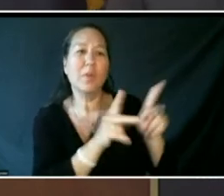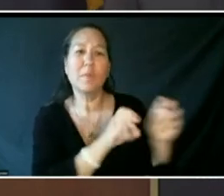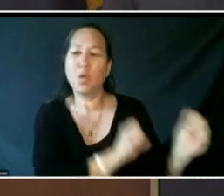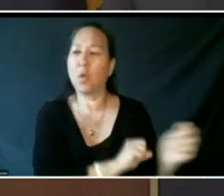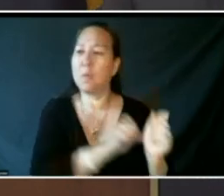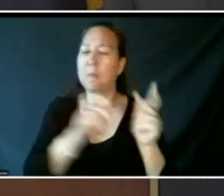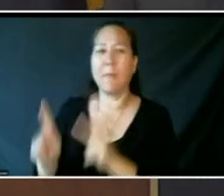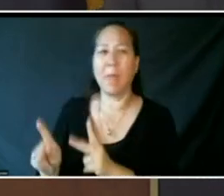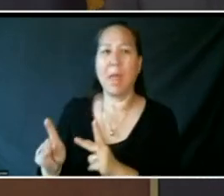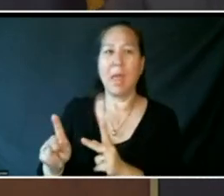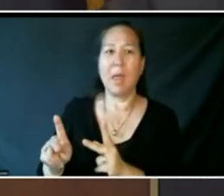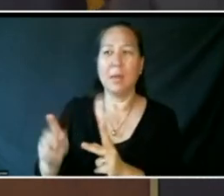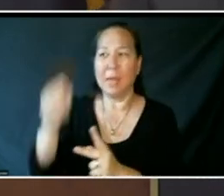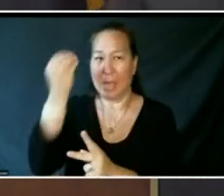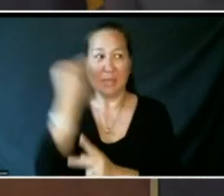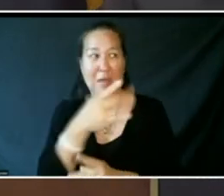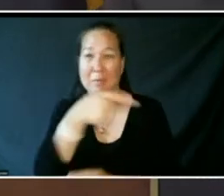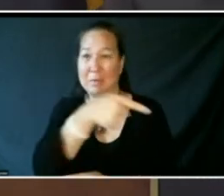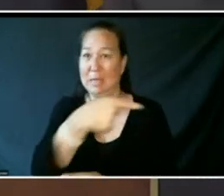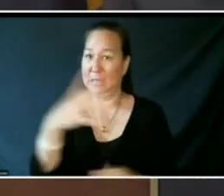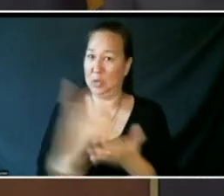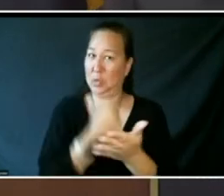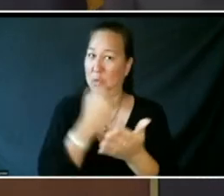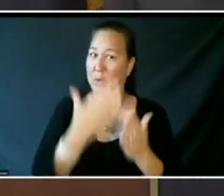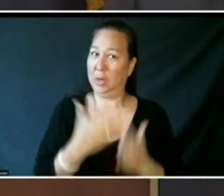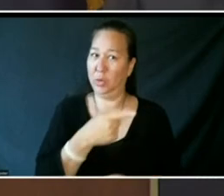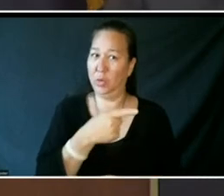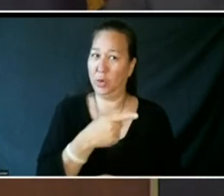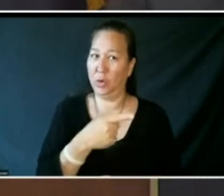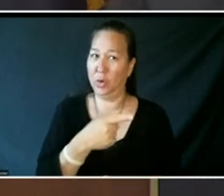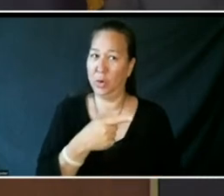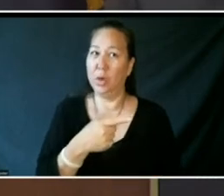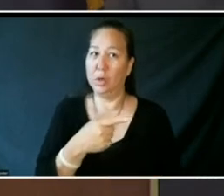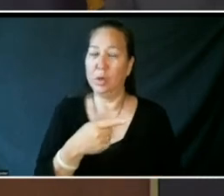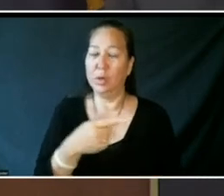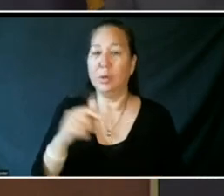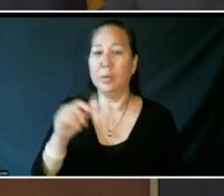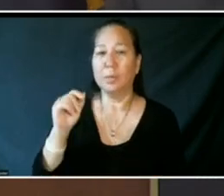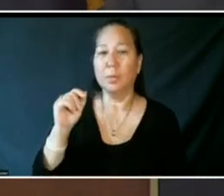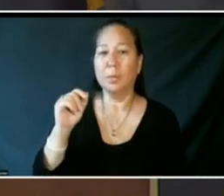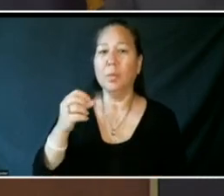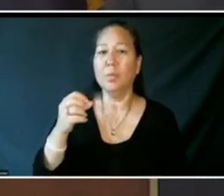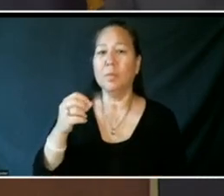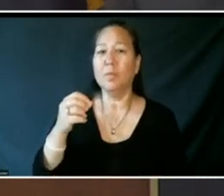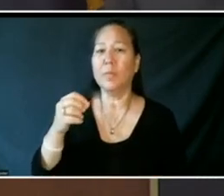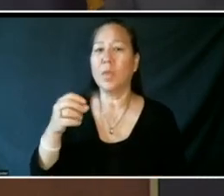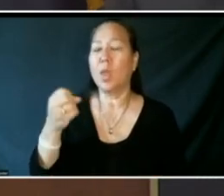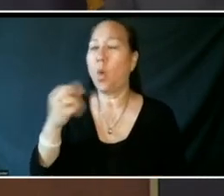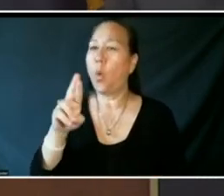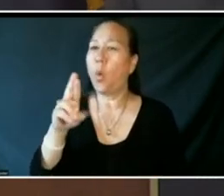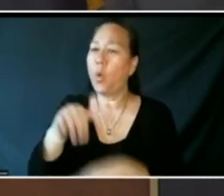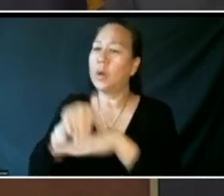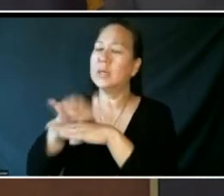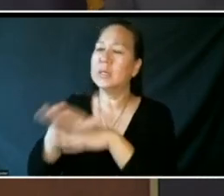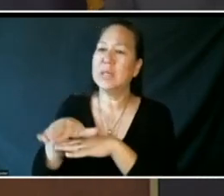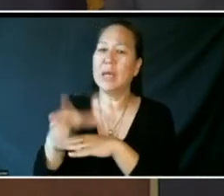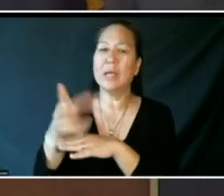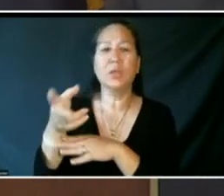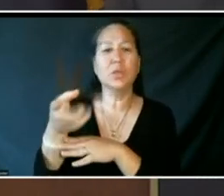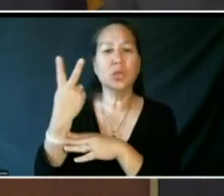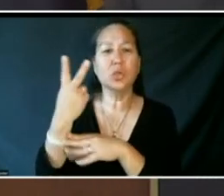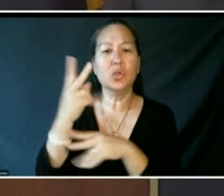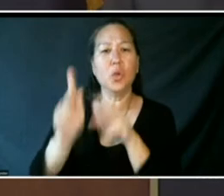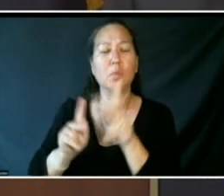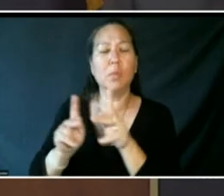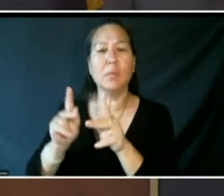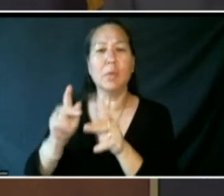him the winner, decertify Joe Biden as the winner, or send two slates of electors to Congress, one for